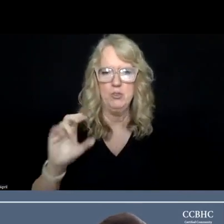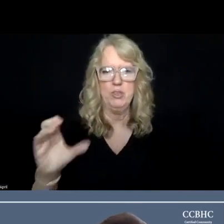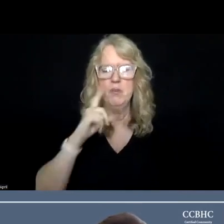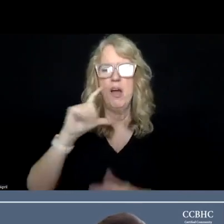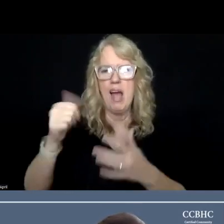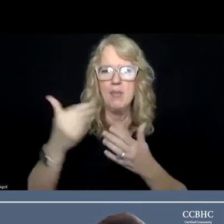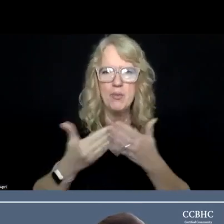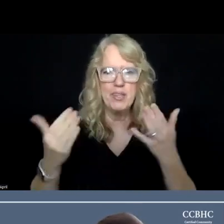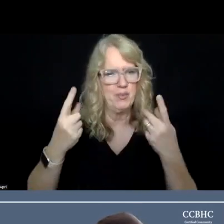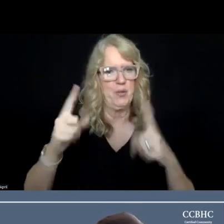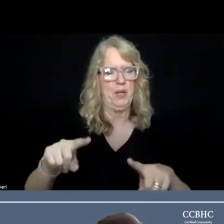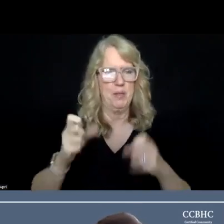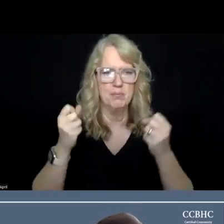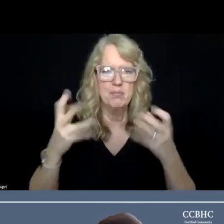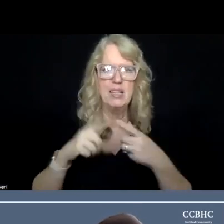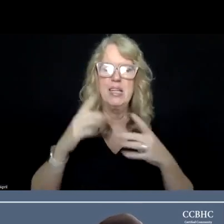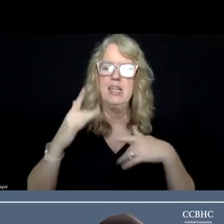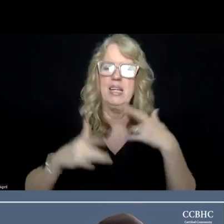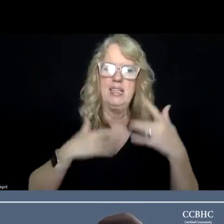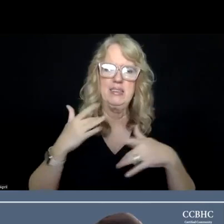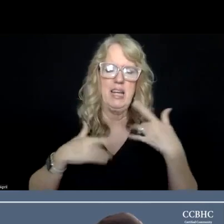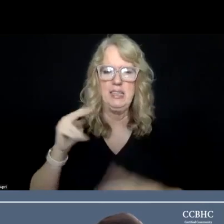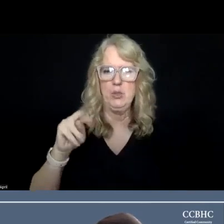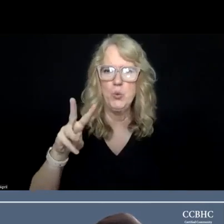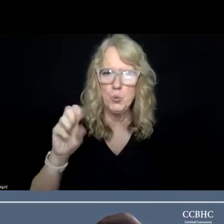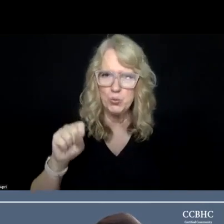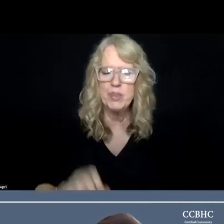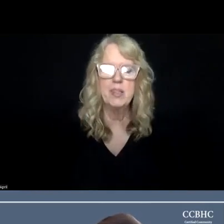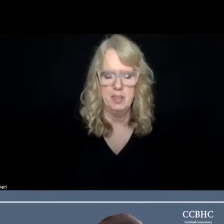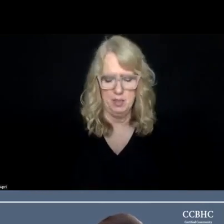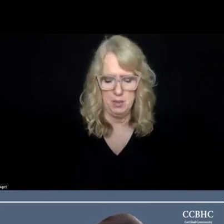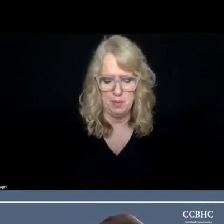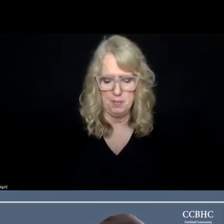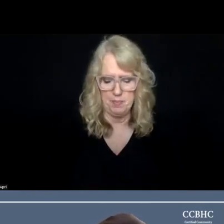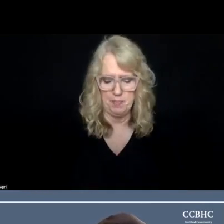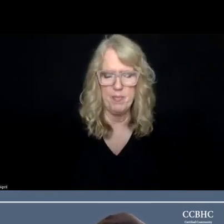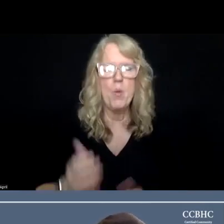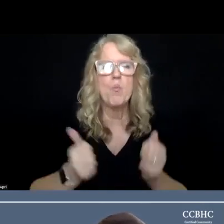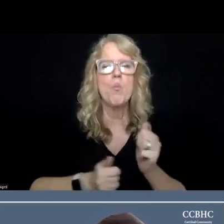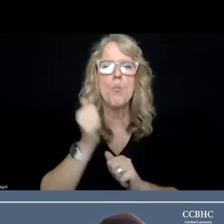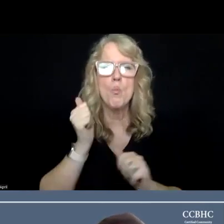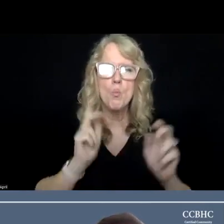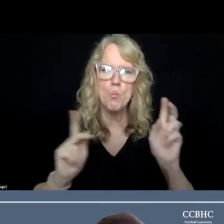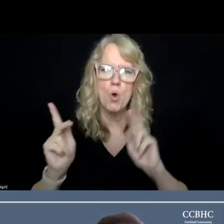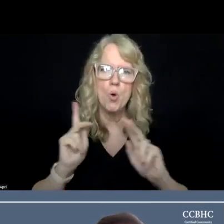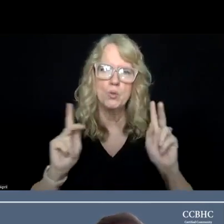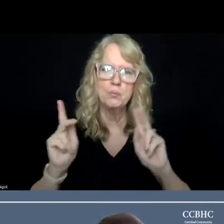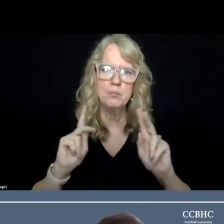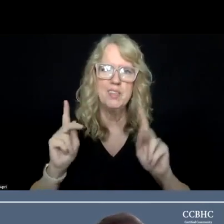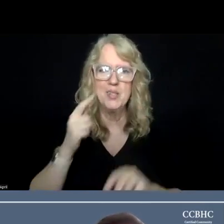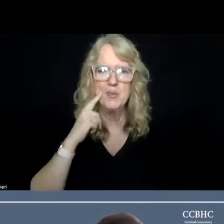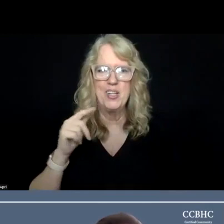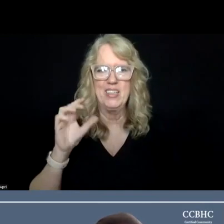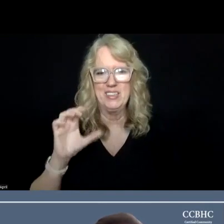that are happening. I think there's a lot of exciting news. And I think most people are probably, have heard the word